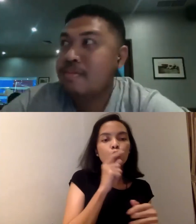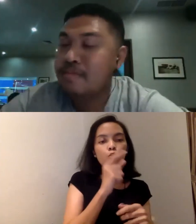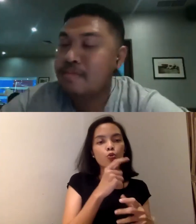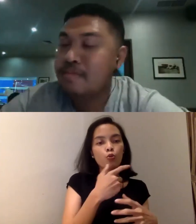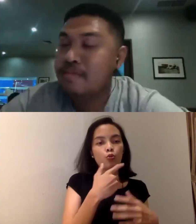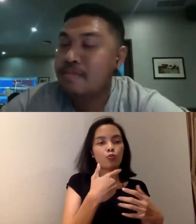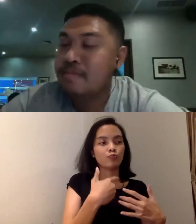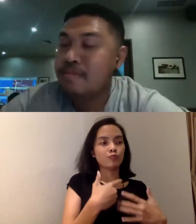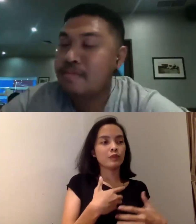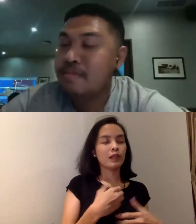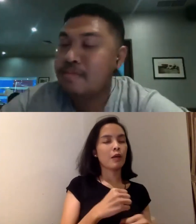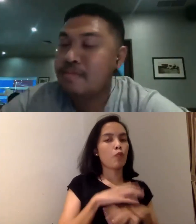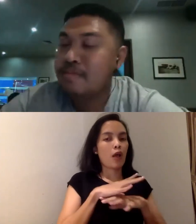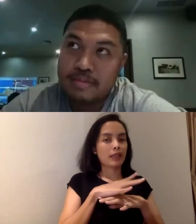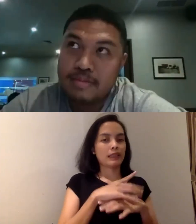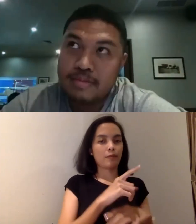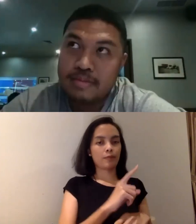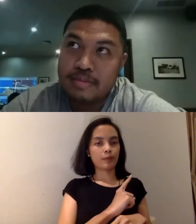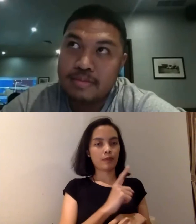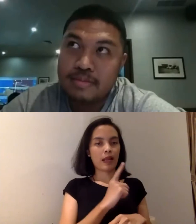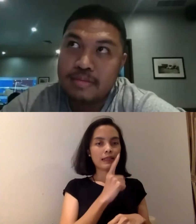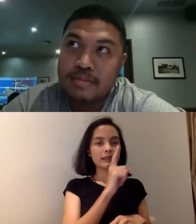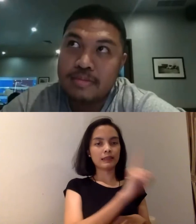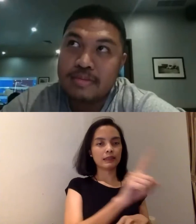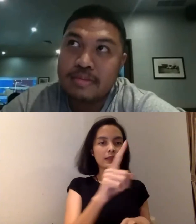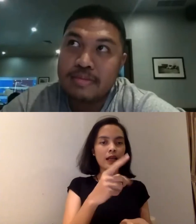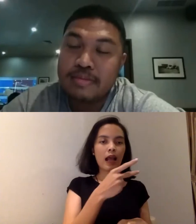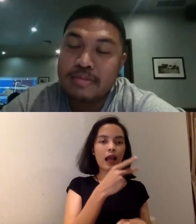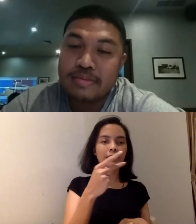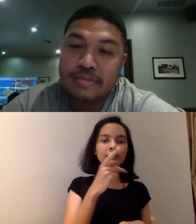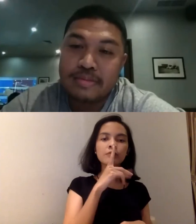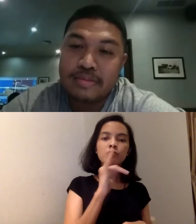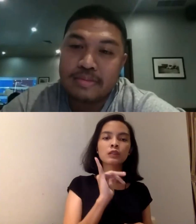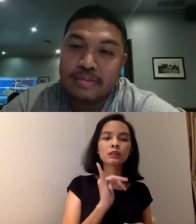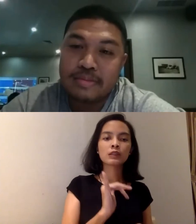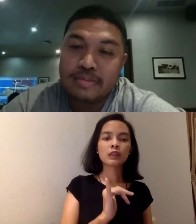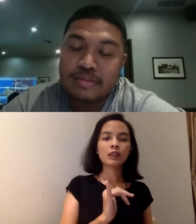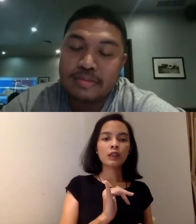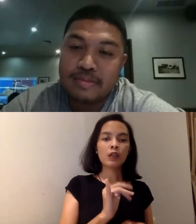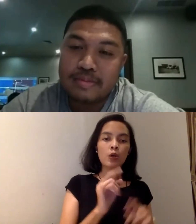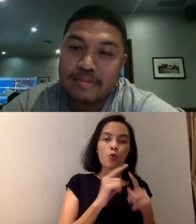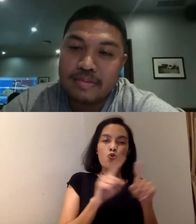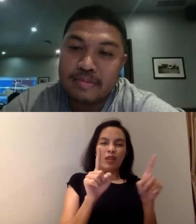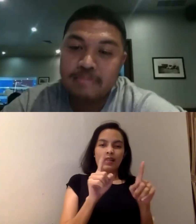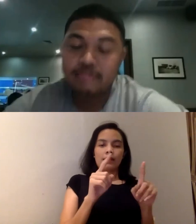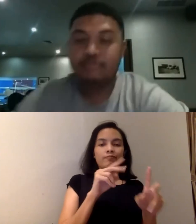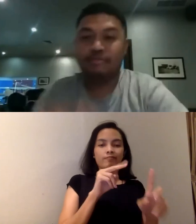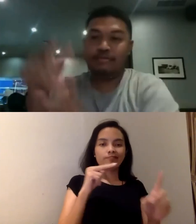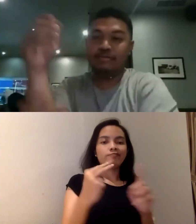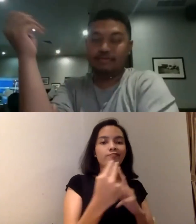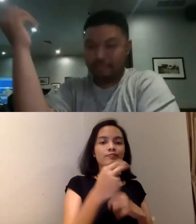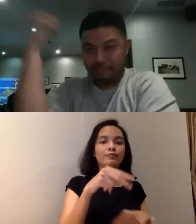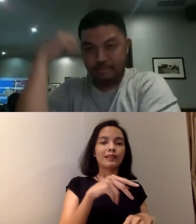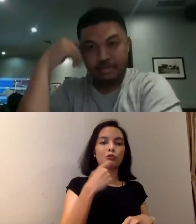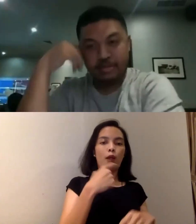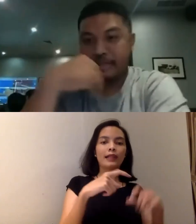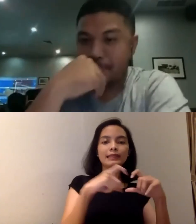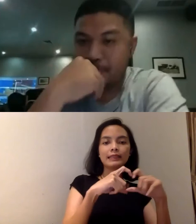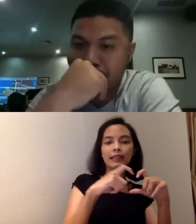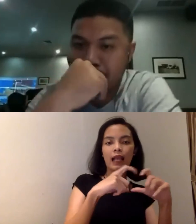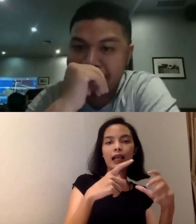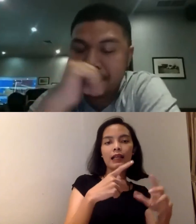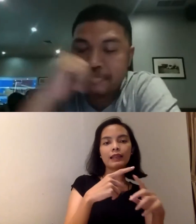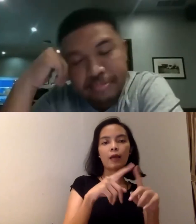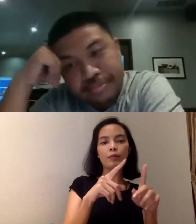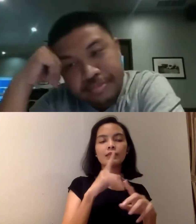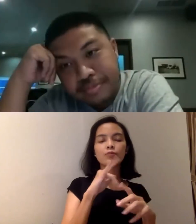pleasure. So that's already like encompassing a unique perspective of love, that it's more like the